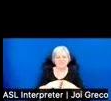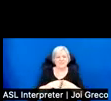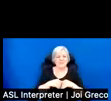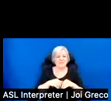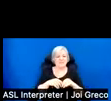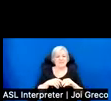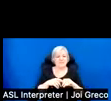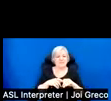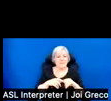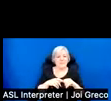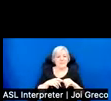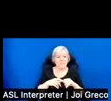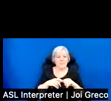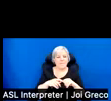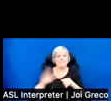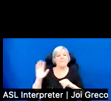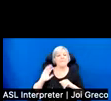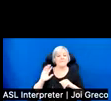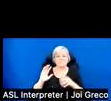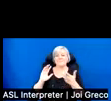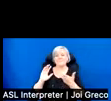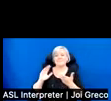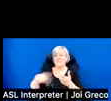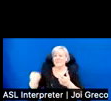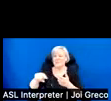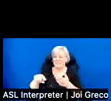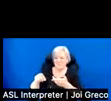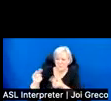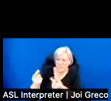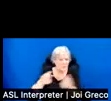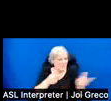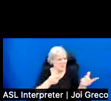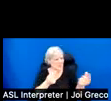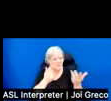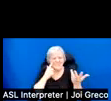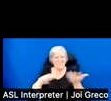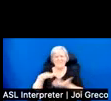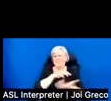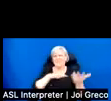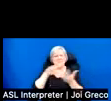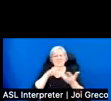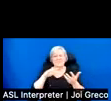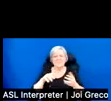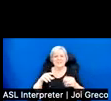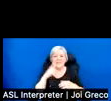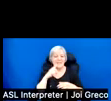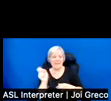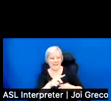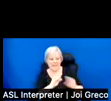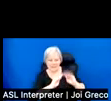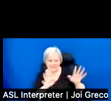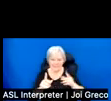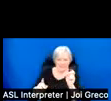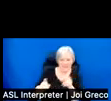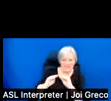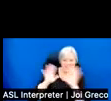the project, task confusion, when students did not understand a task and did not seek clarification, and teams with